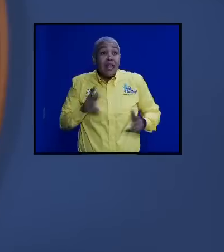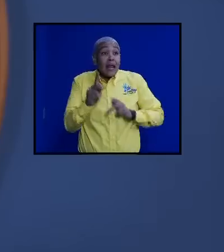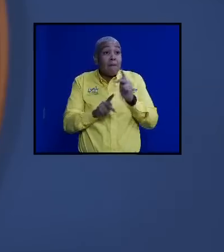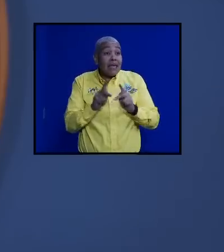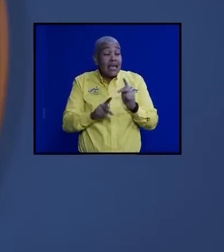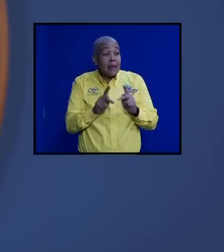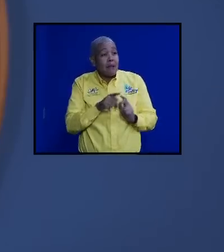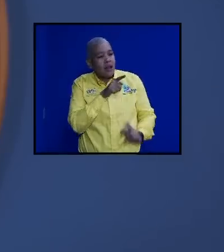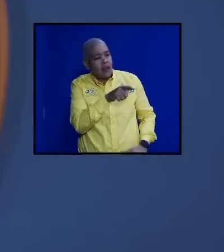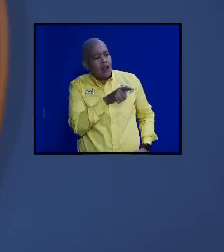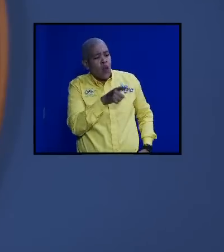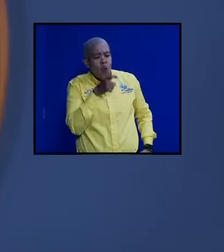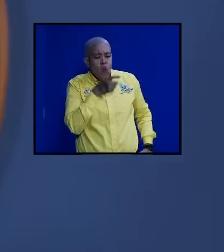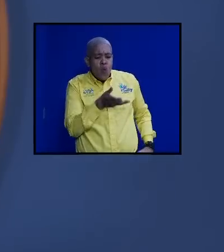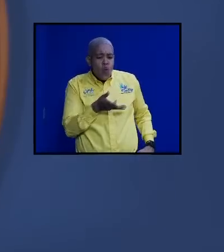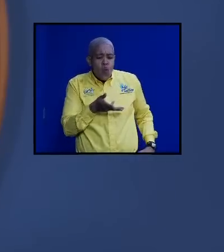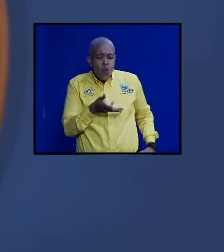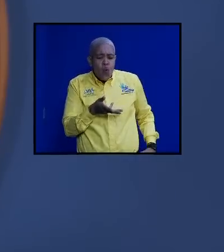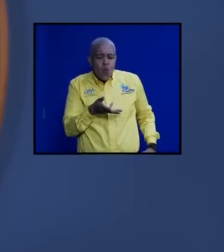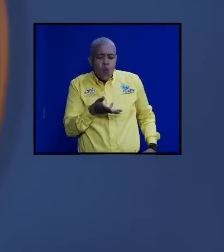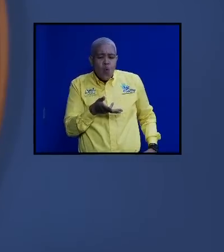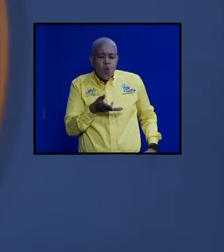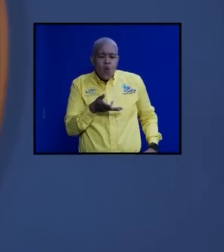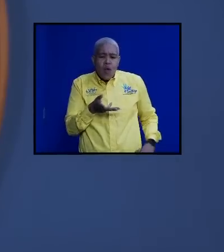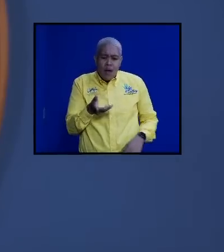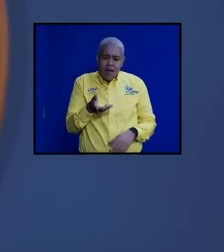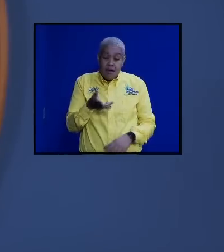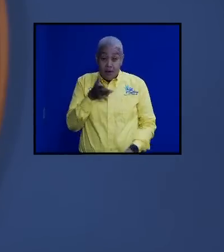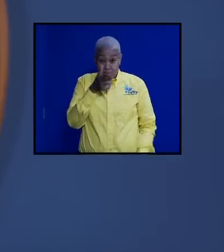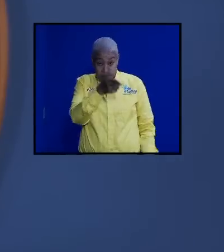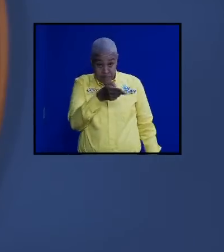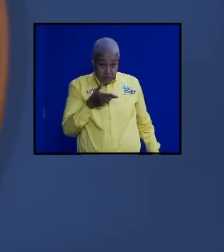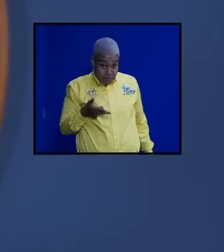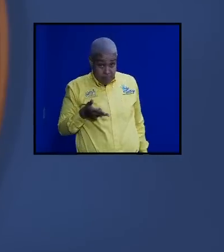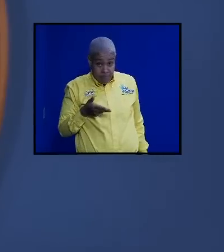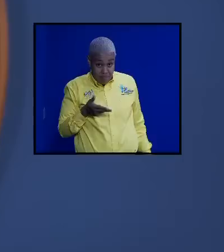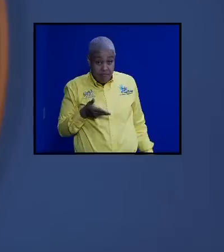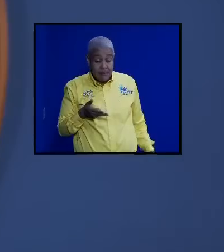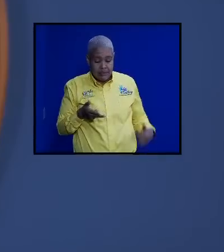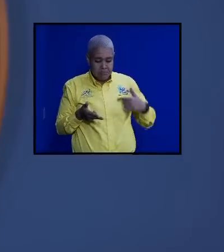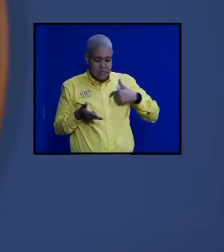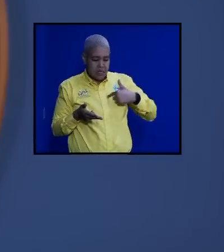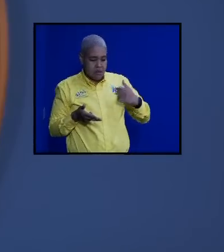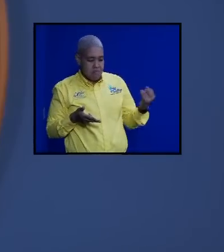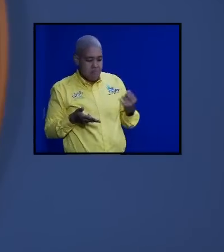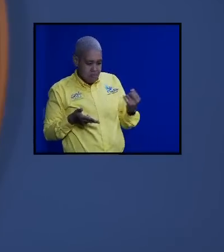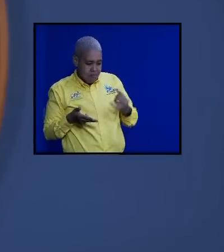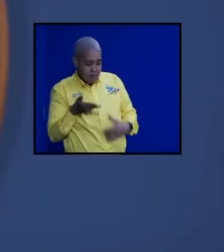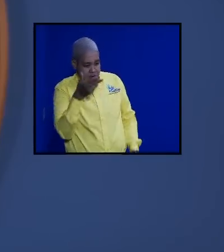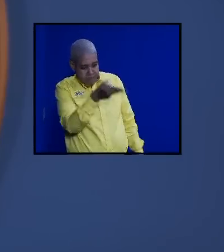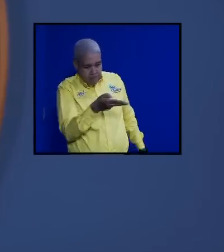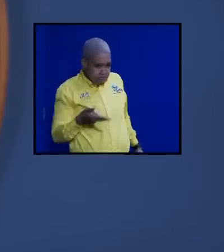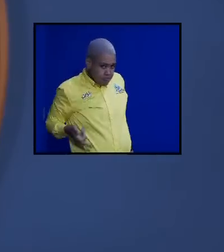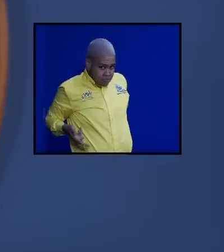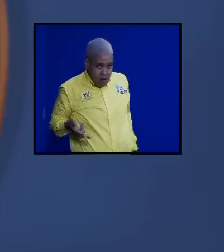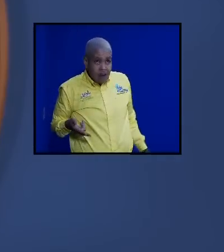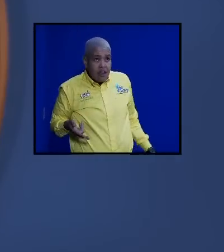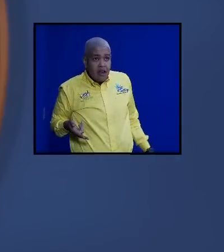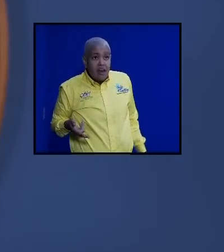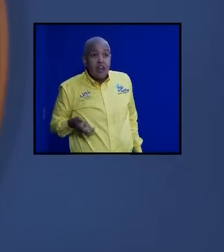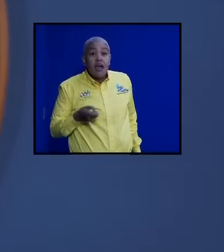people who are pulling the trigger, who are the murderers, we